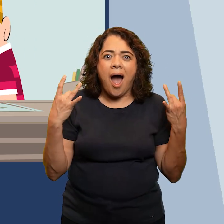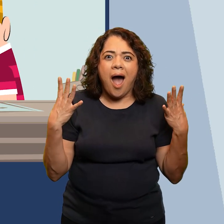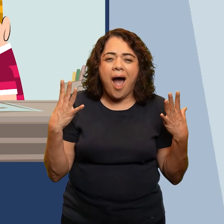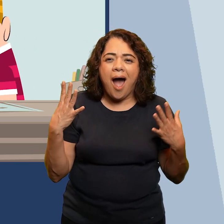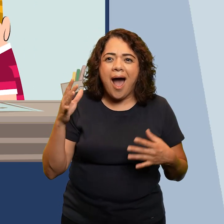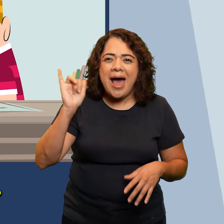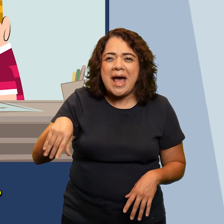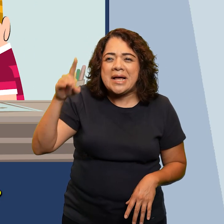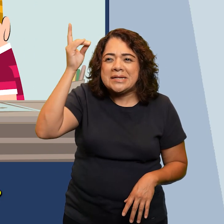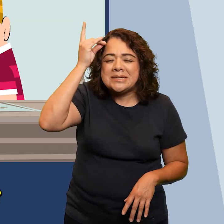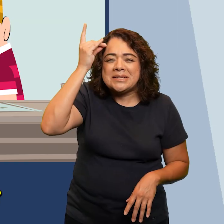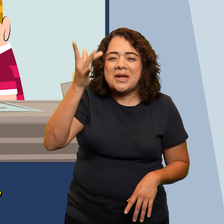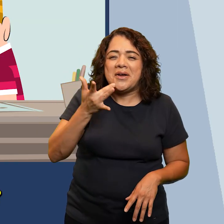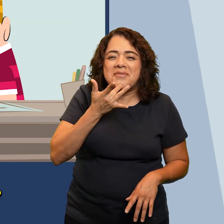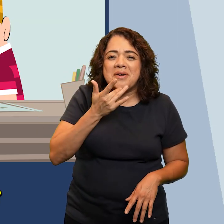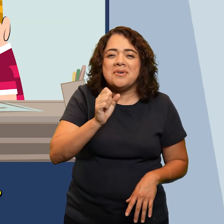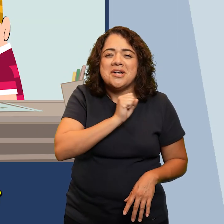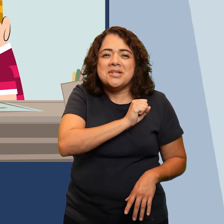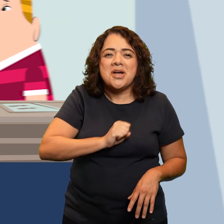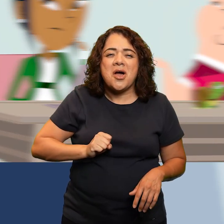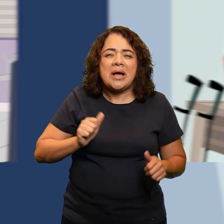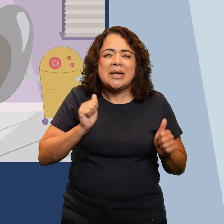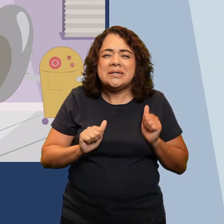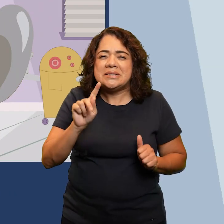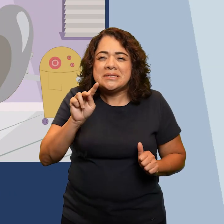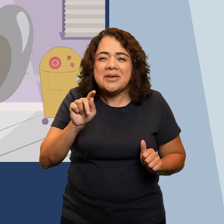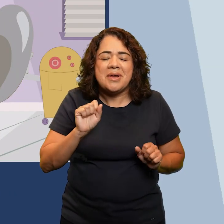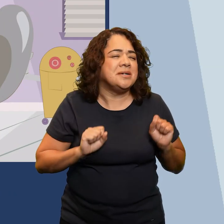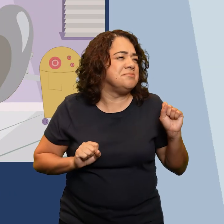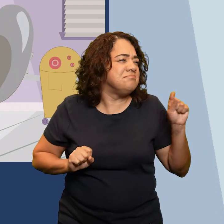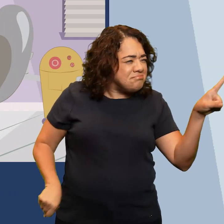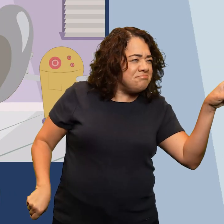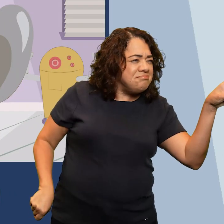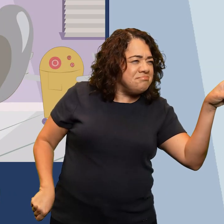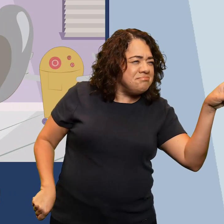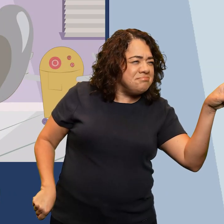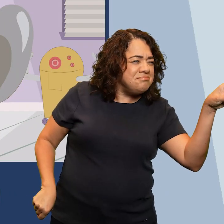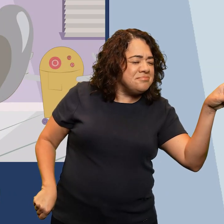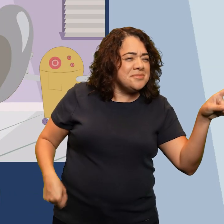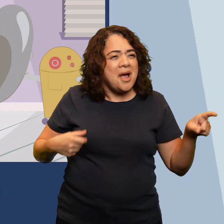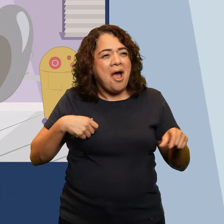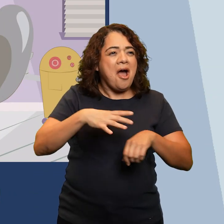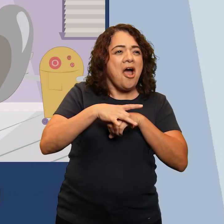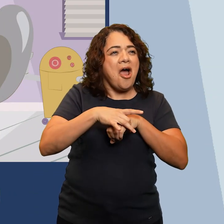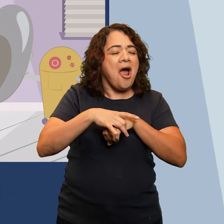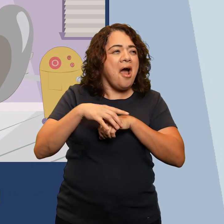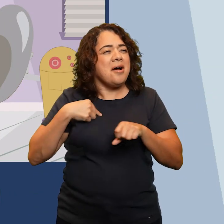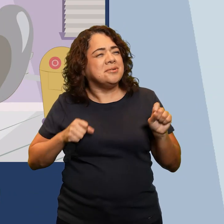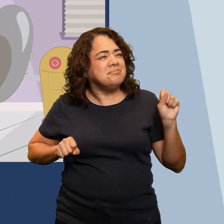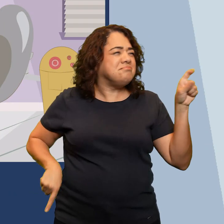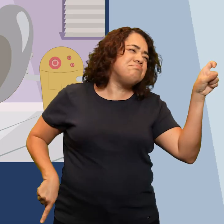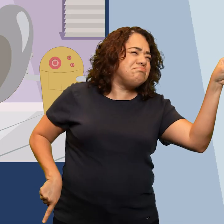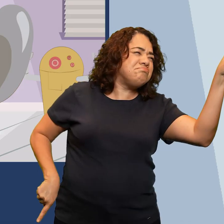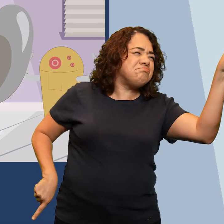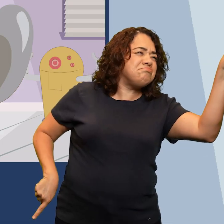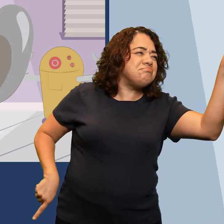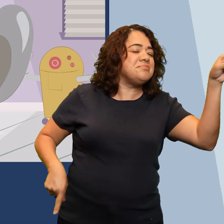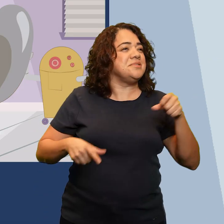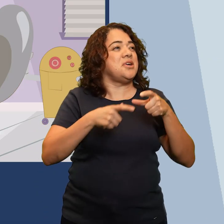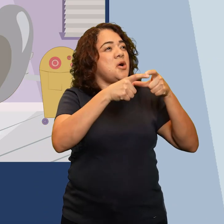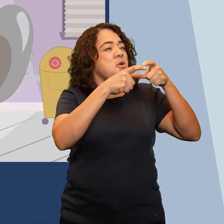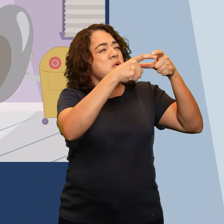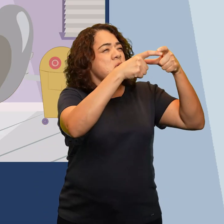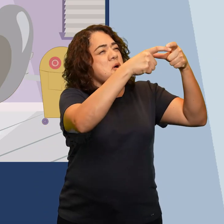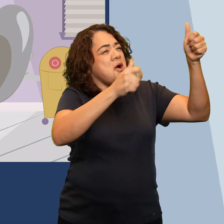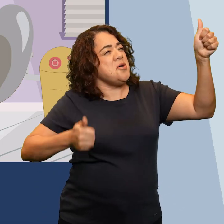that Dexter's favorite superhero show? Make way for Lanterman! Jumping Jupiter's